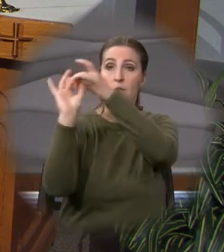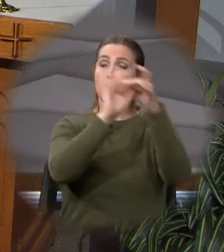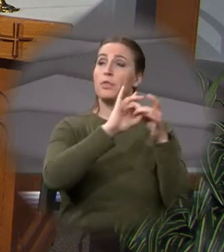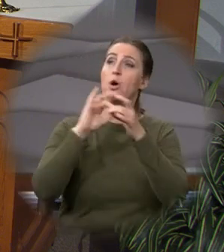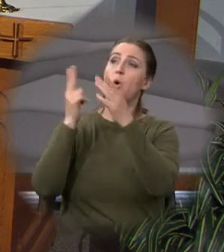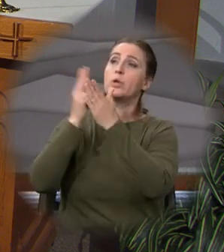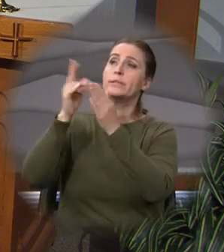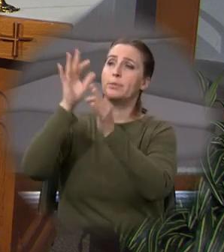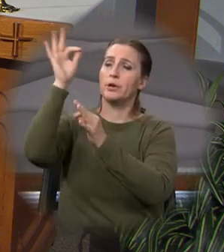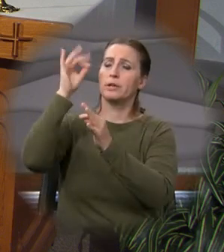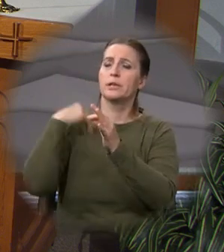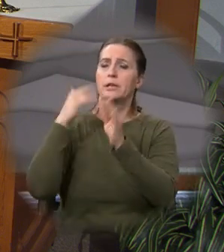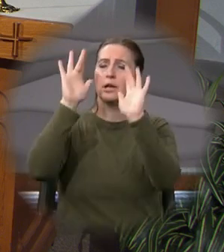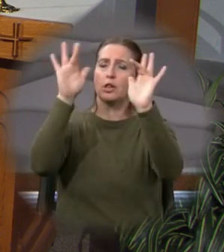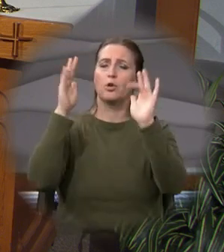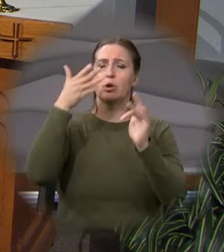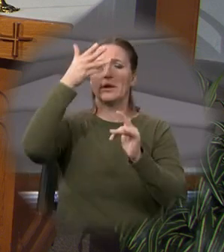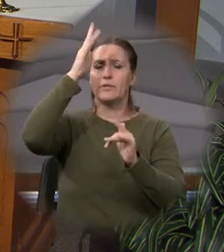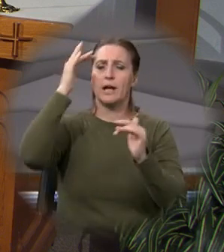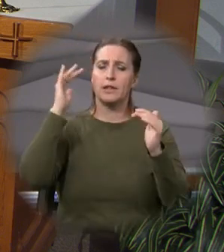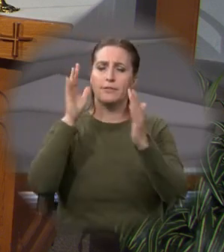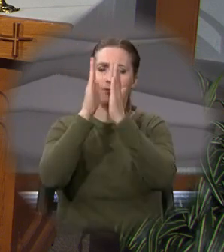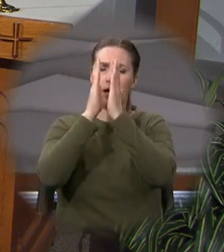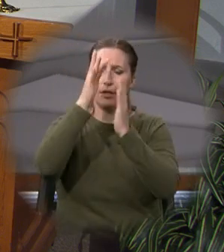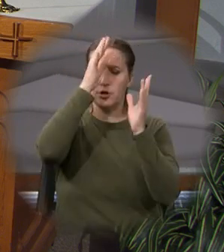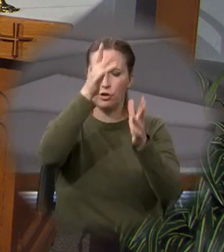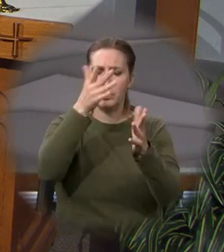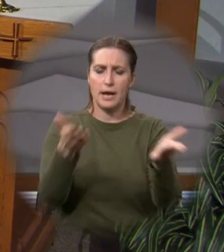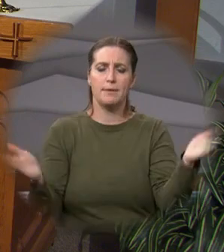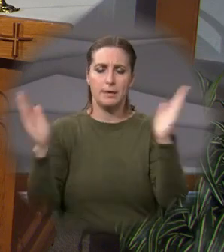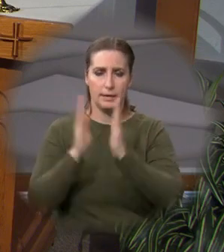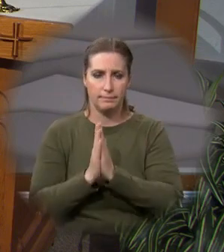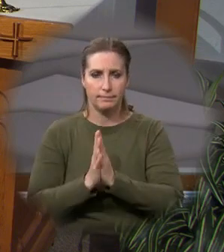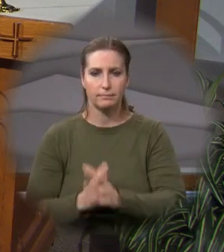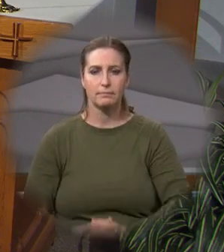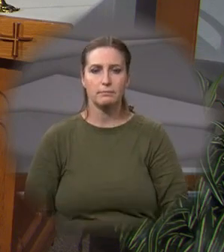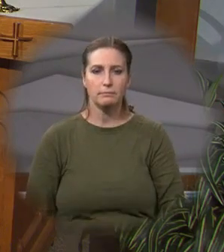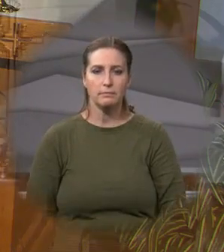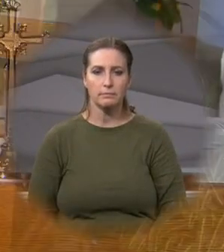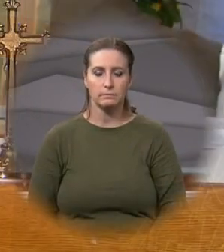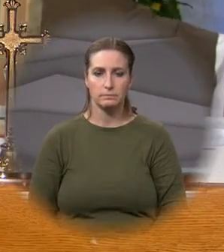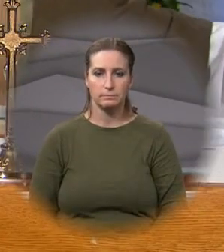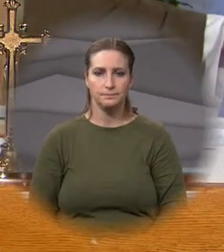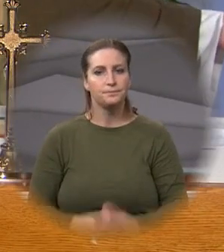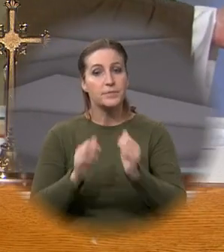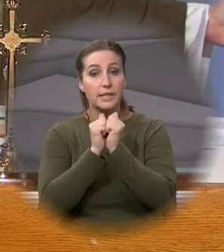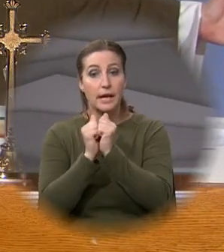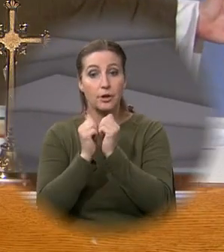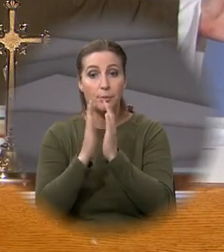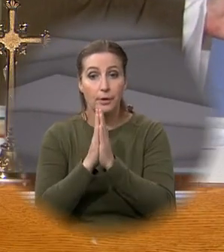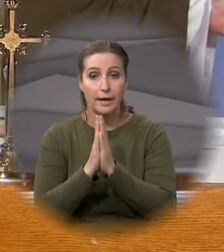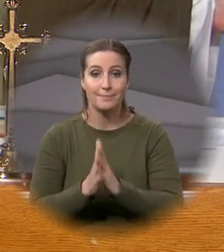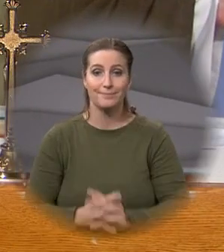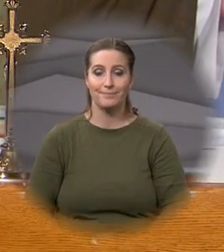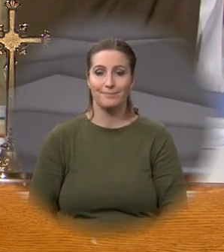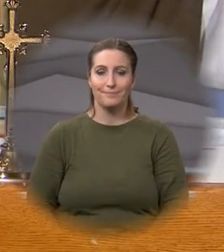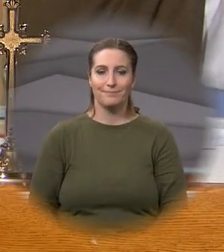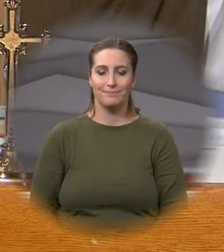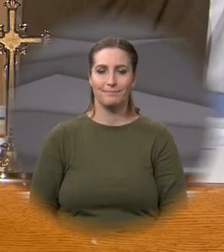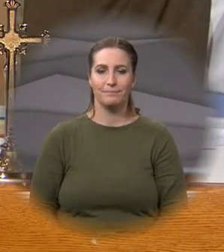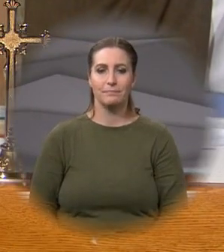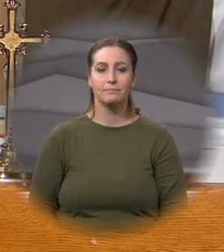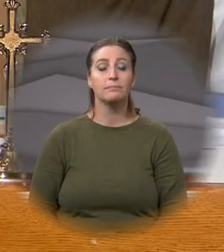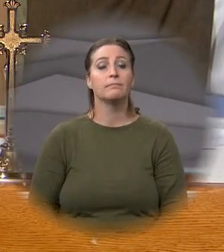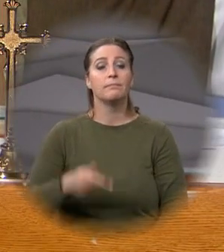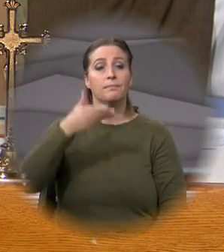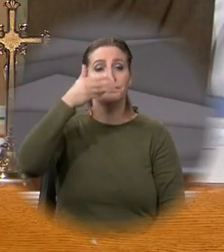Christ, with the Holy Spirit, in the glory of God the Father. Amen. Let us pray. O